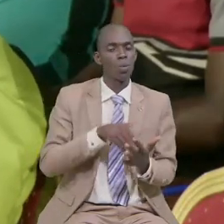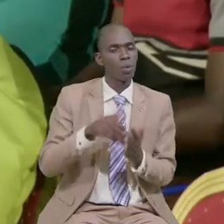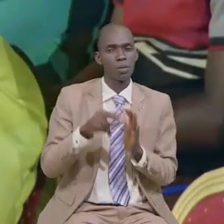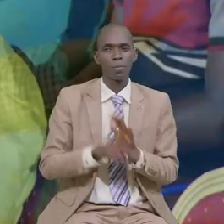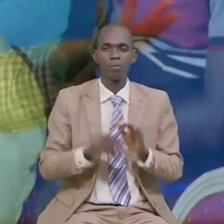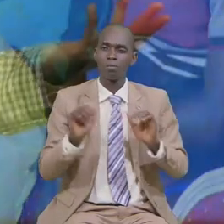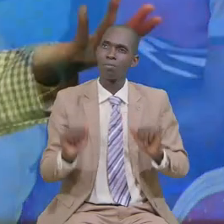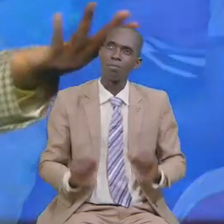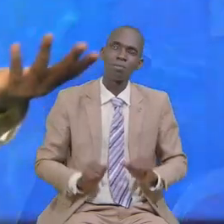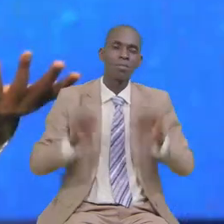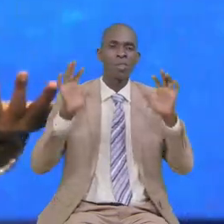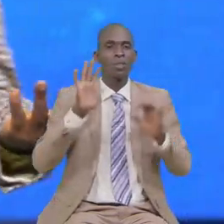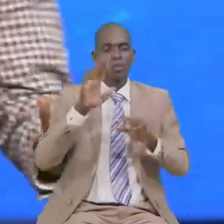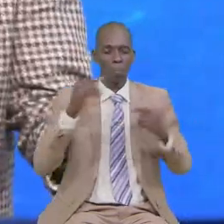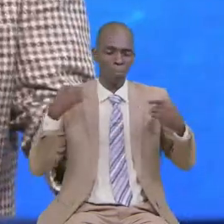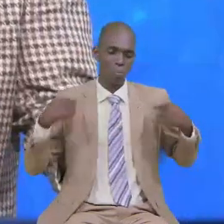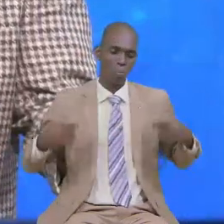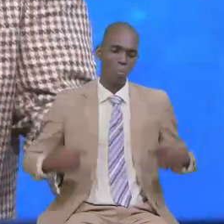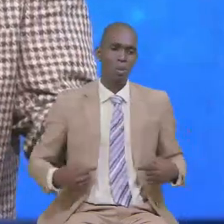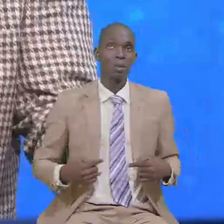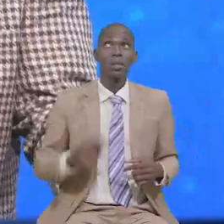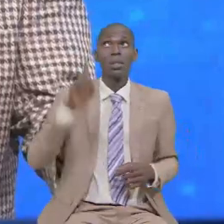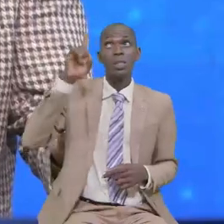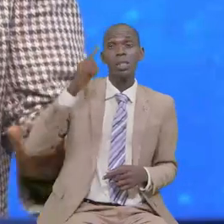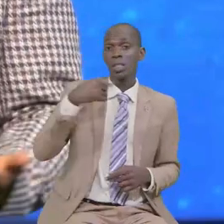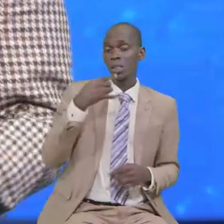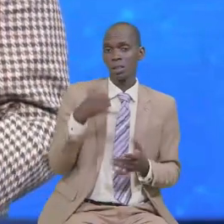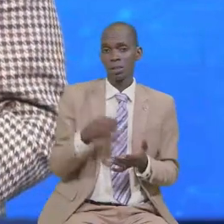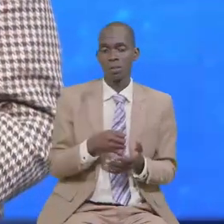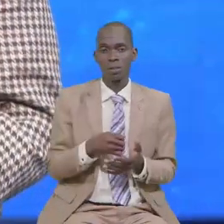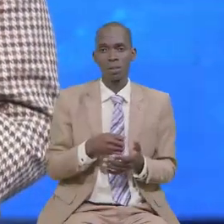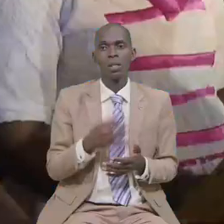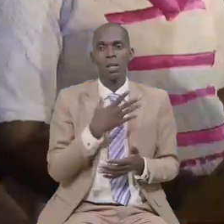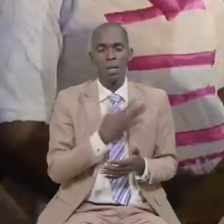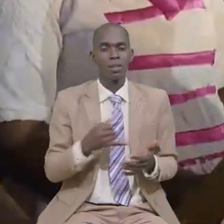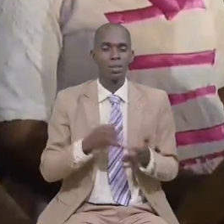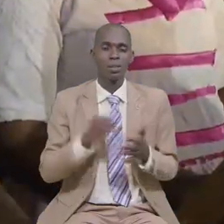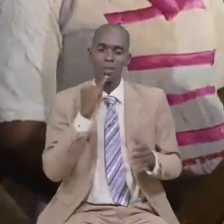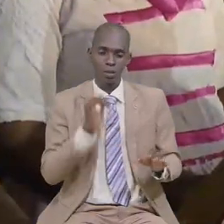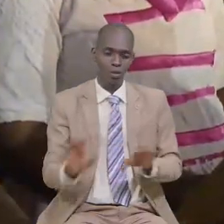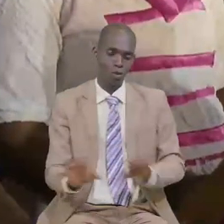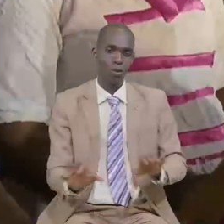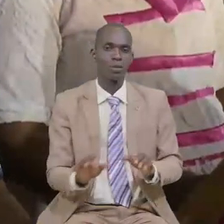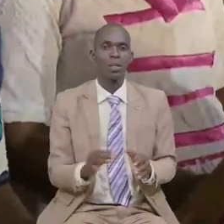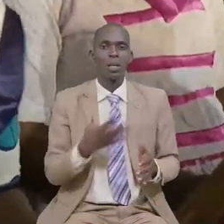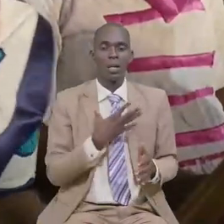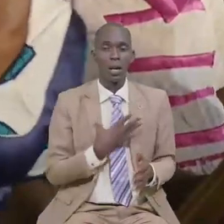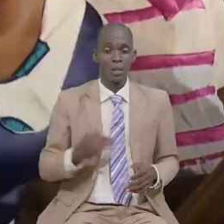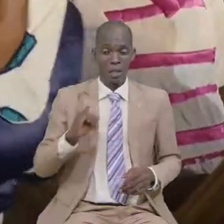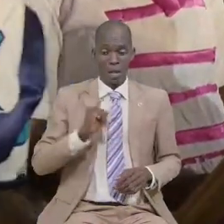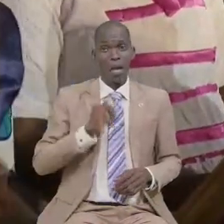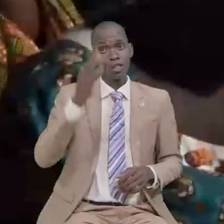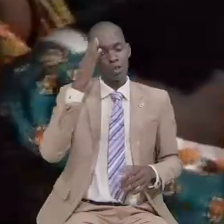your infirmity. He said so. I know it is done. I know it is